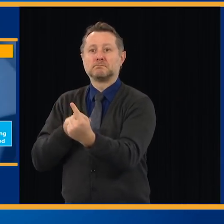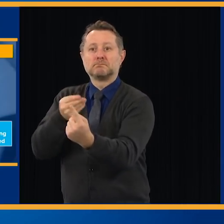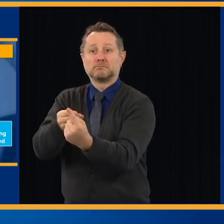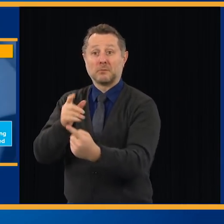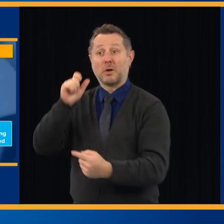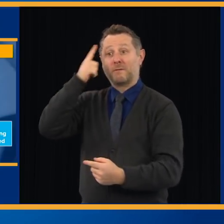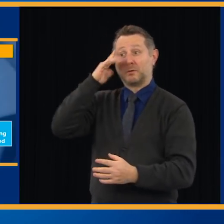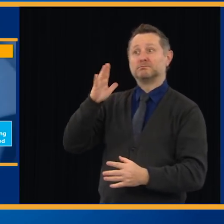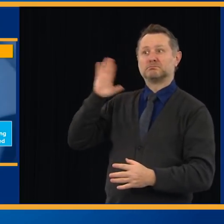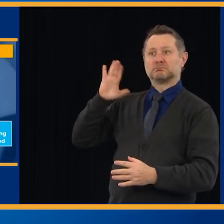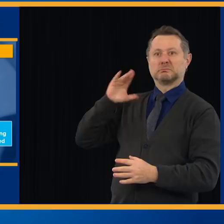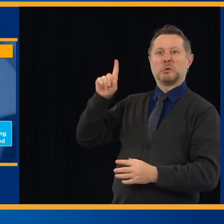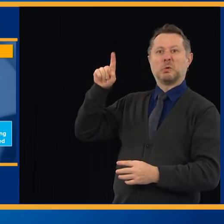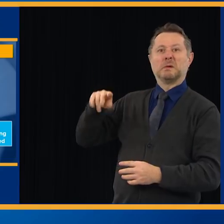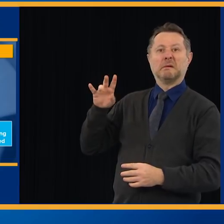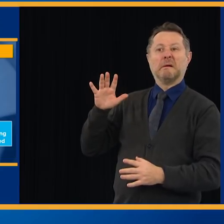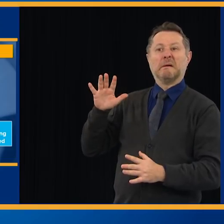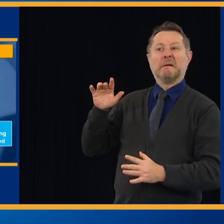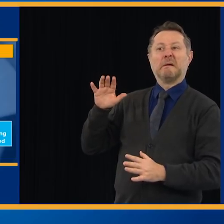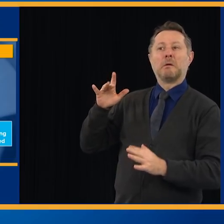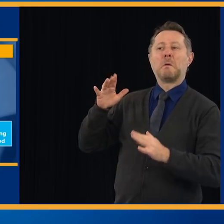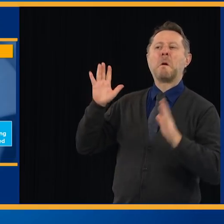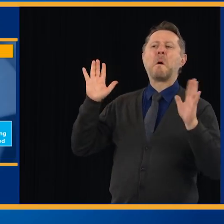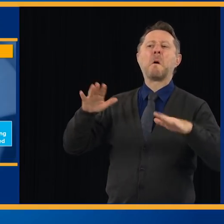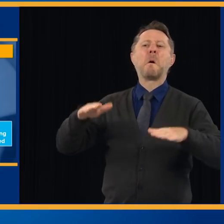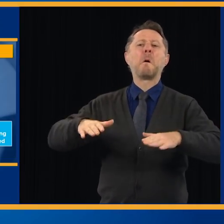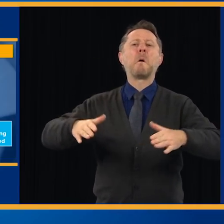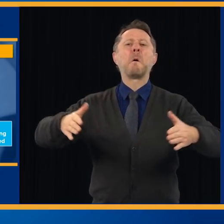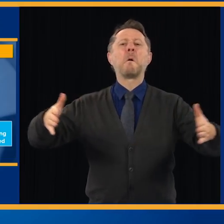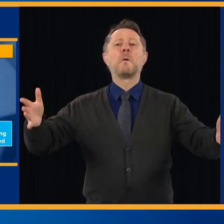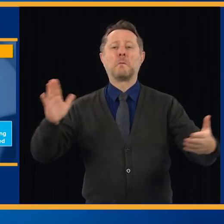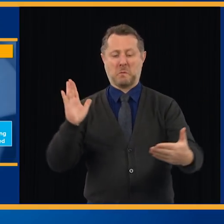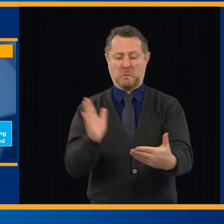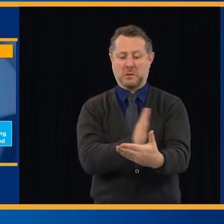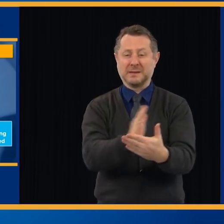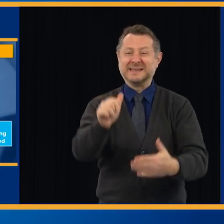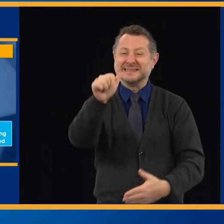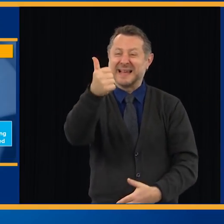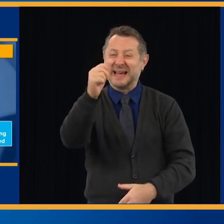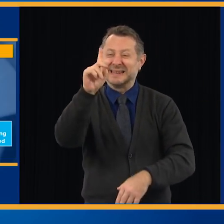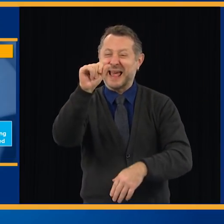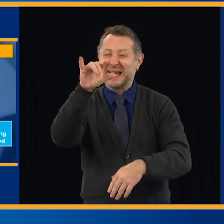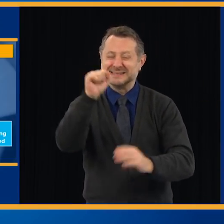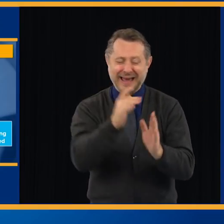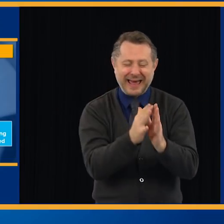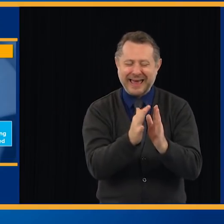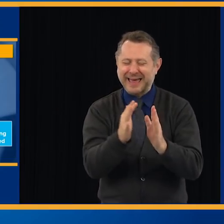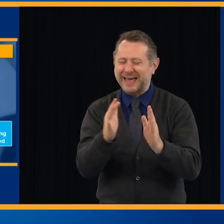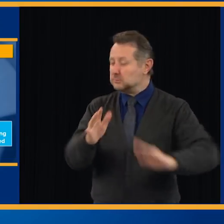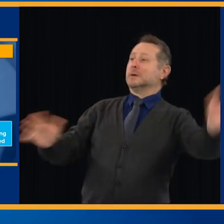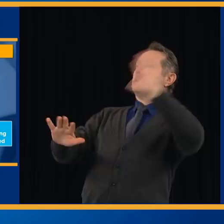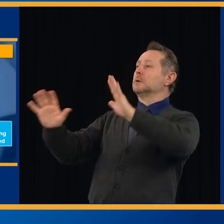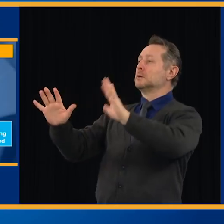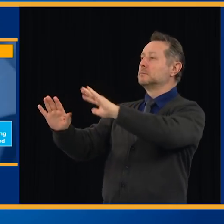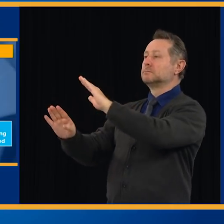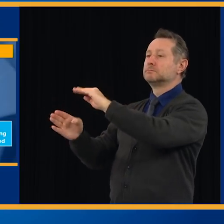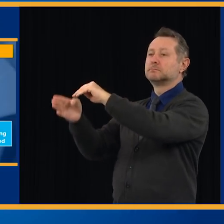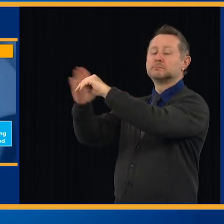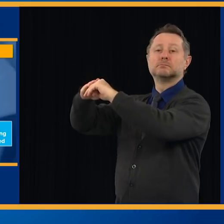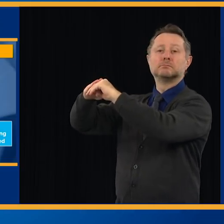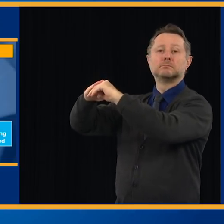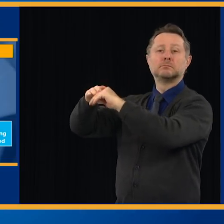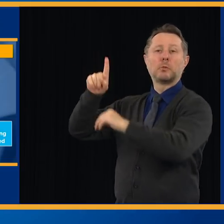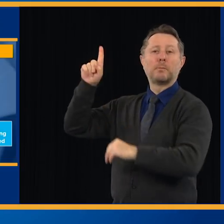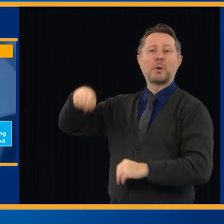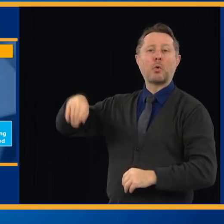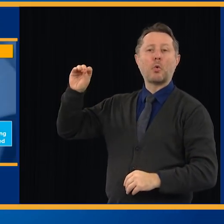They started to reopen. In 10 days, they went up to a 1 on